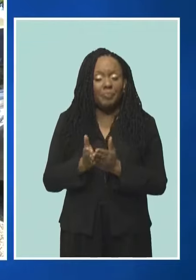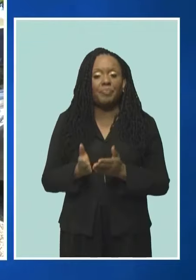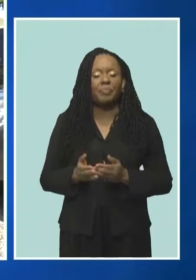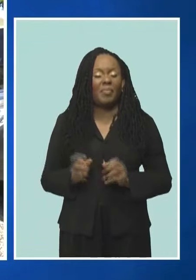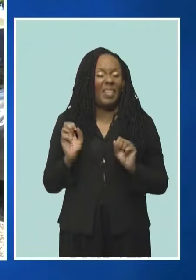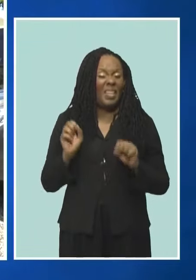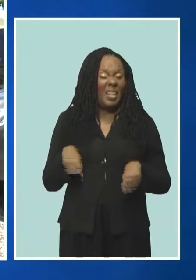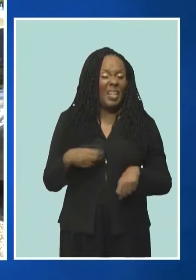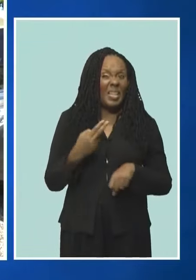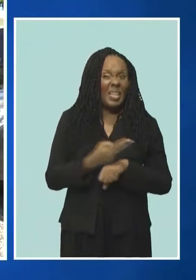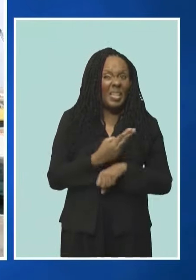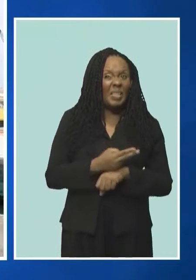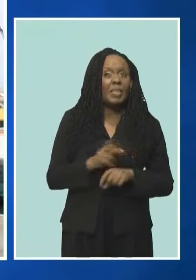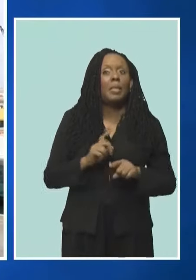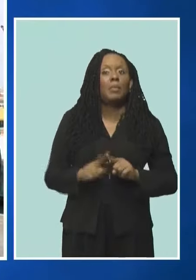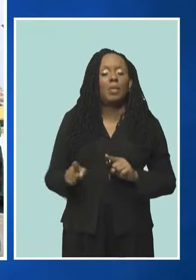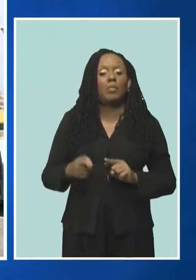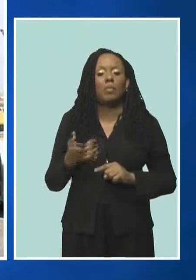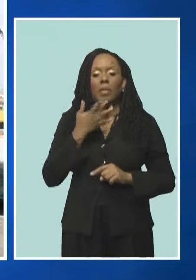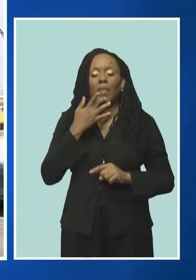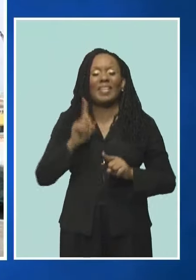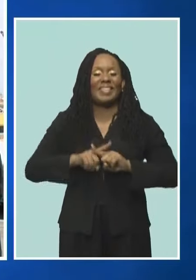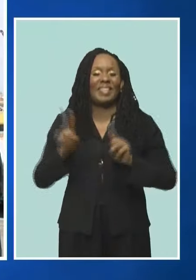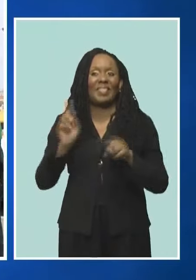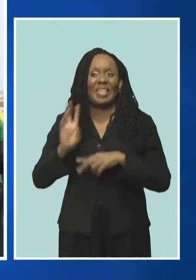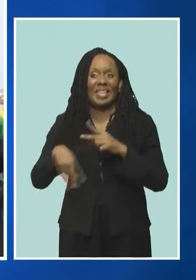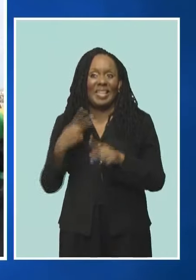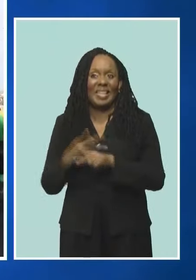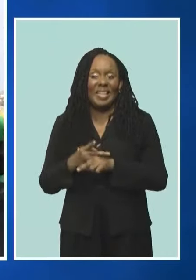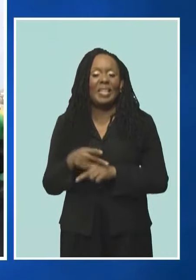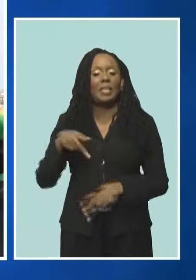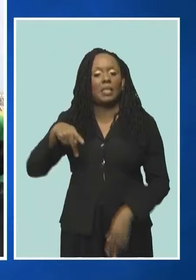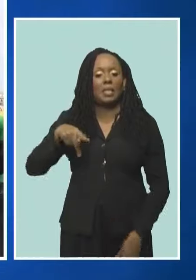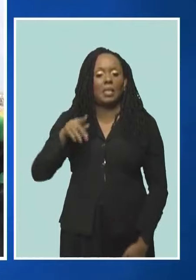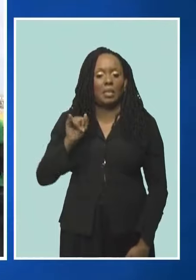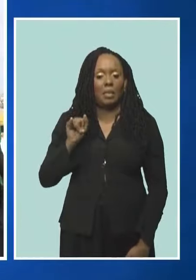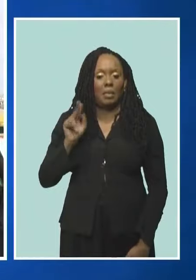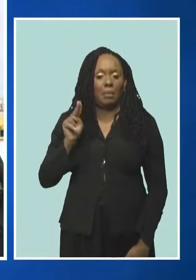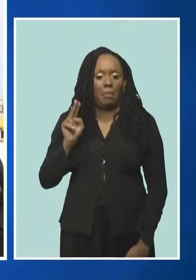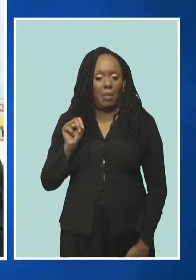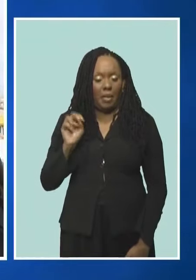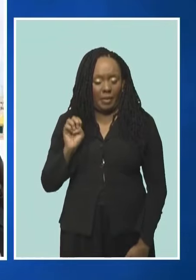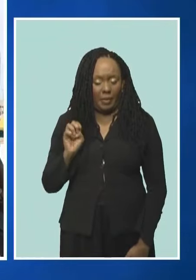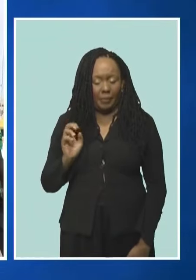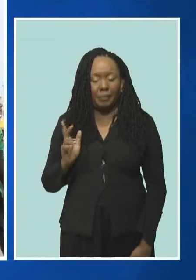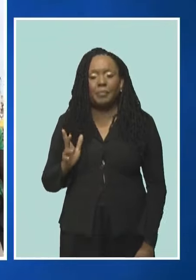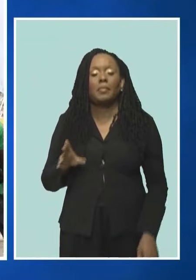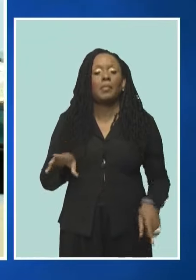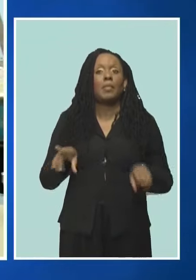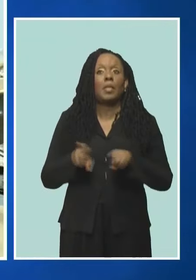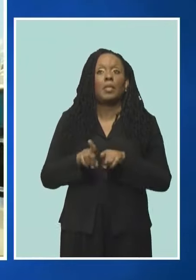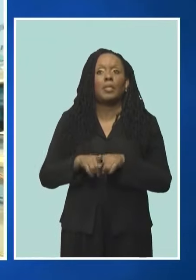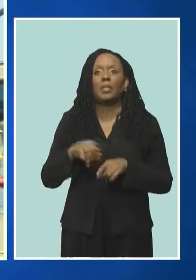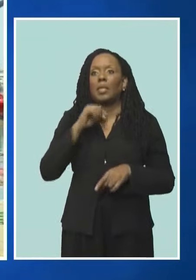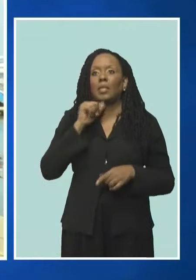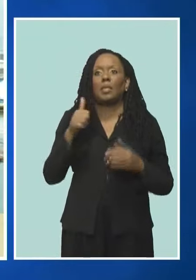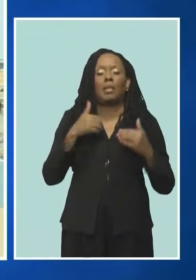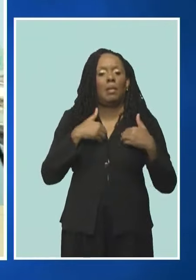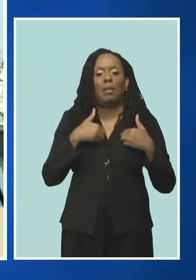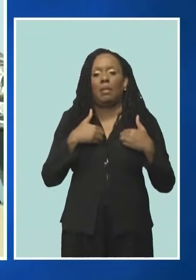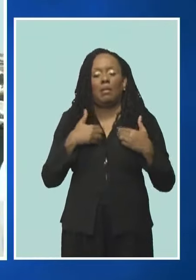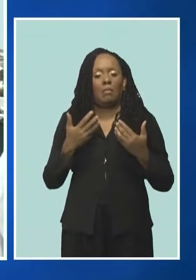we prefer untreated. And Mr. Downs has expressed concern about the lack of a haul-out facility in Barbados. There's a problem